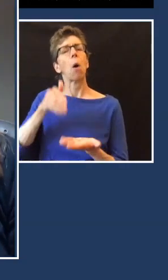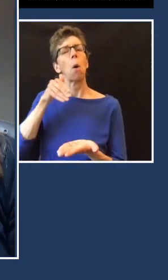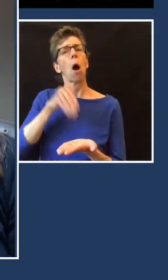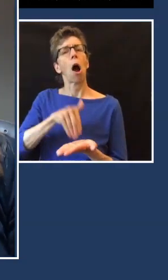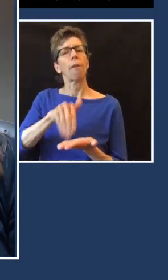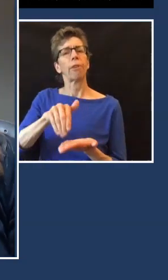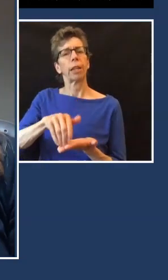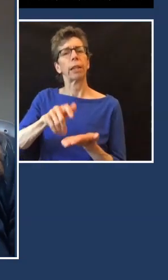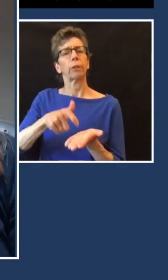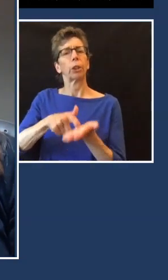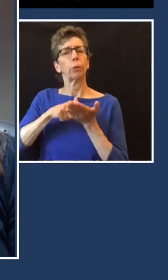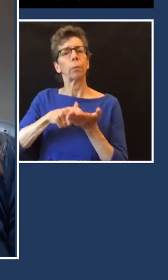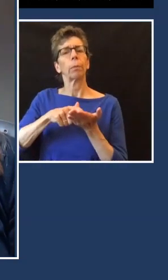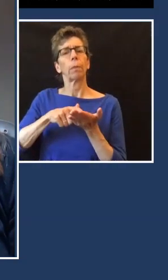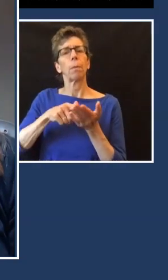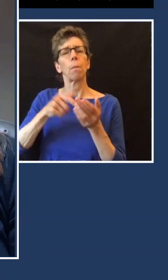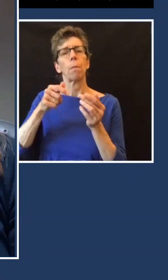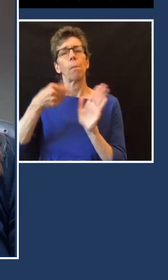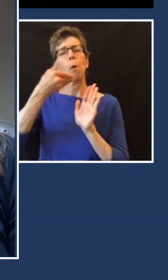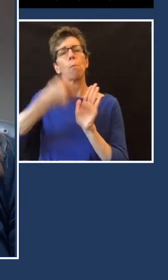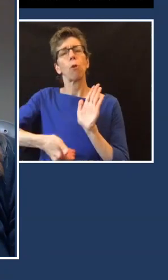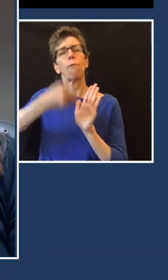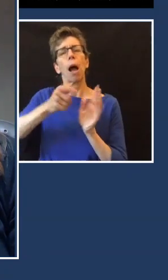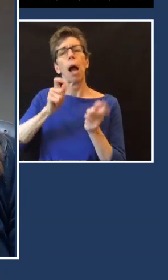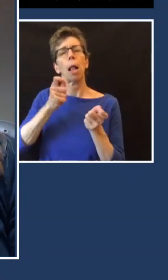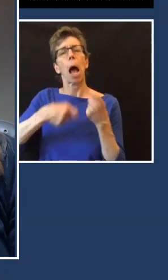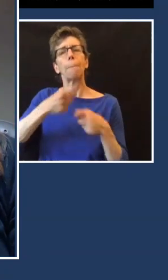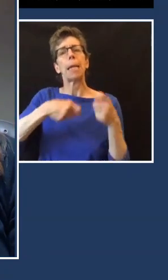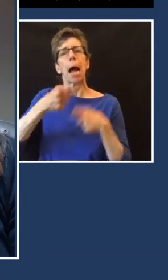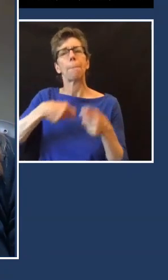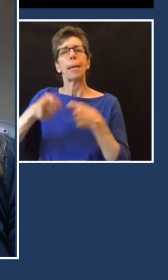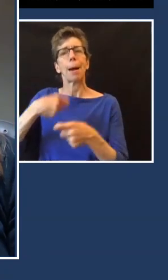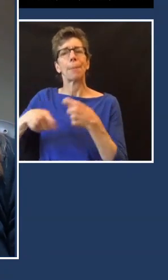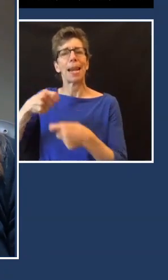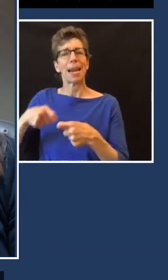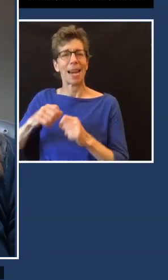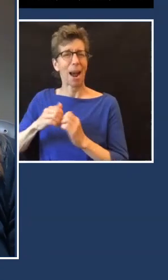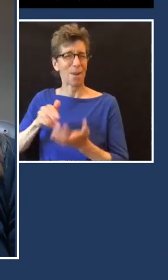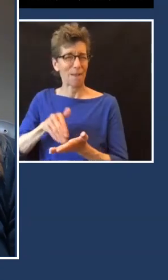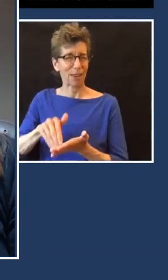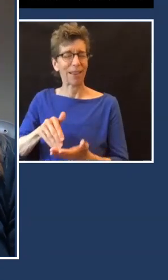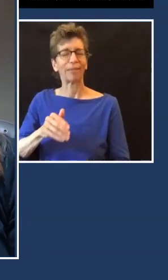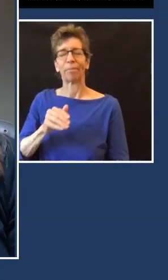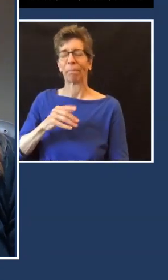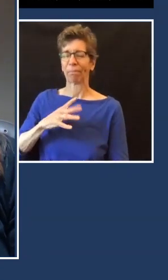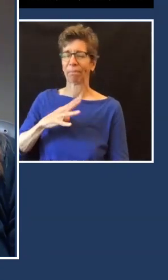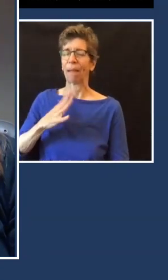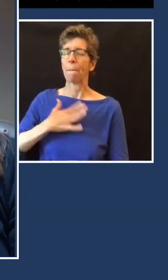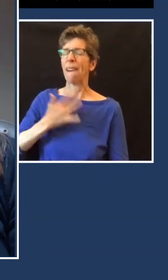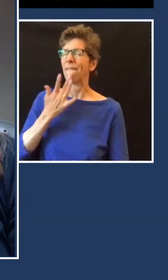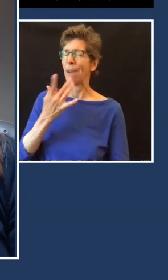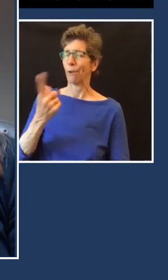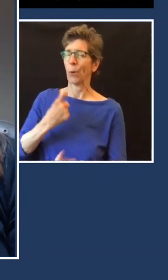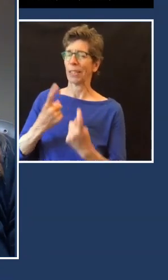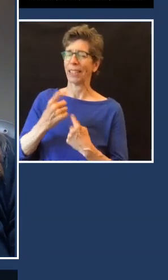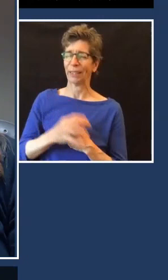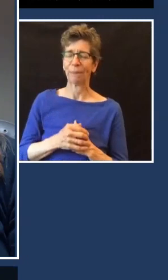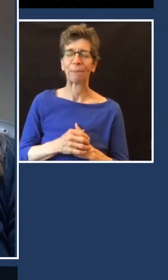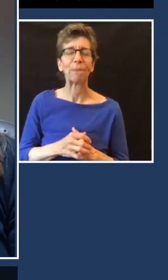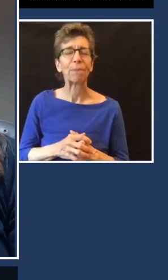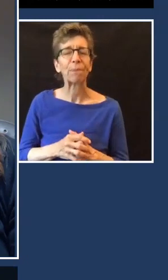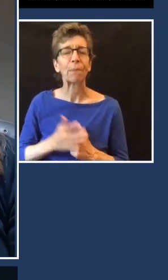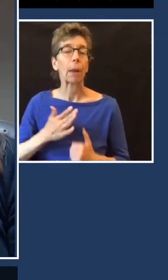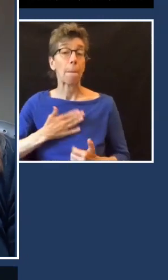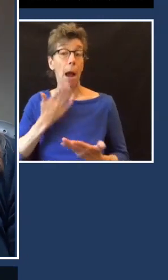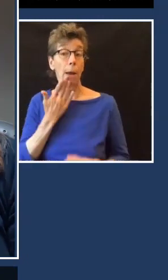profile? This is my favorite question. I would recommend that you should update